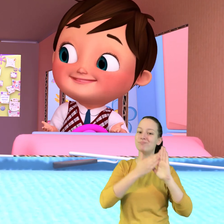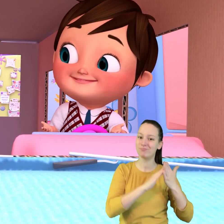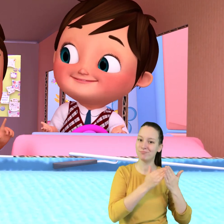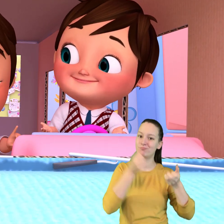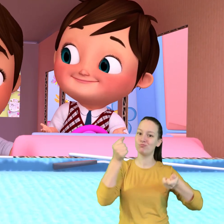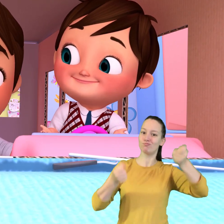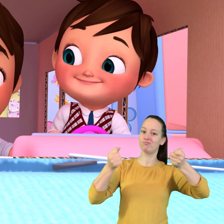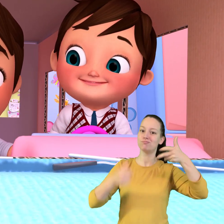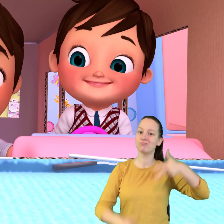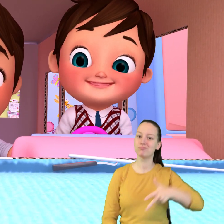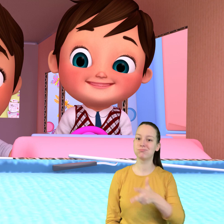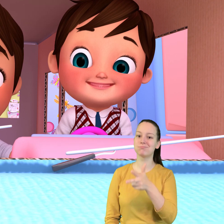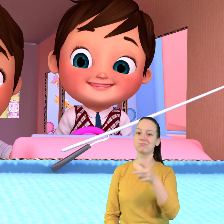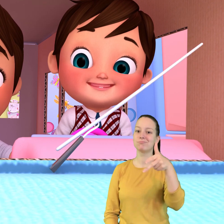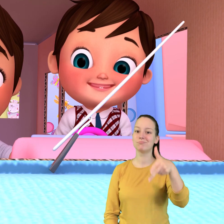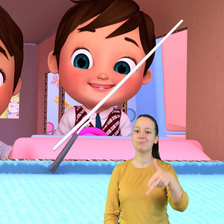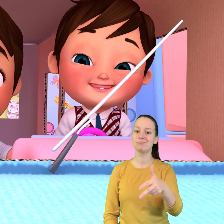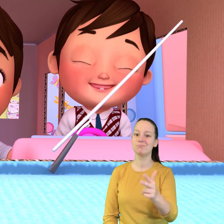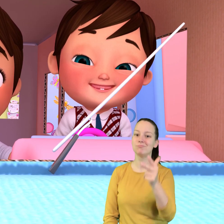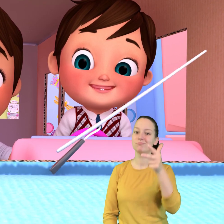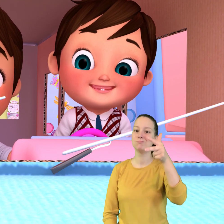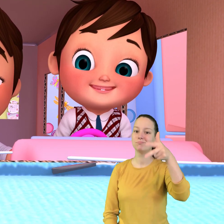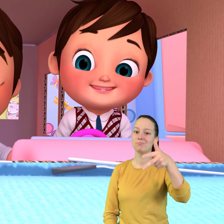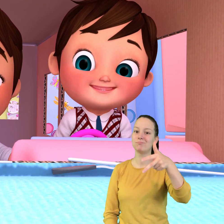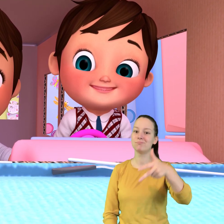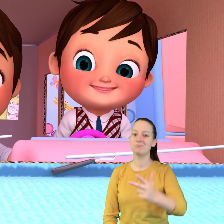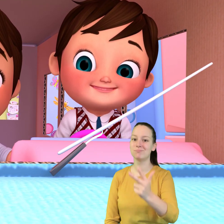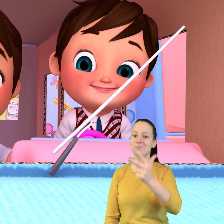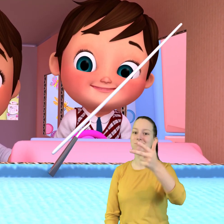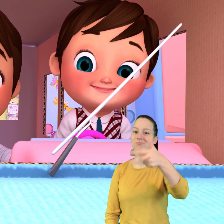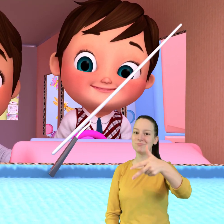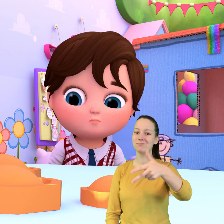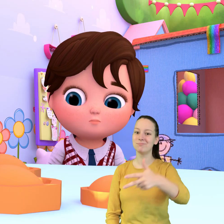all through the town